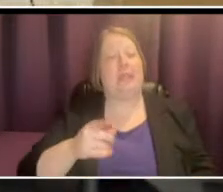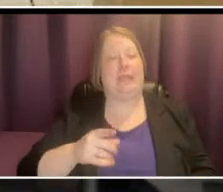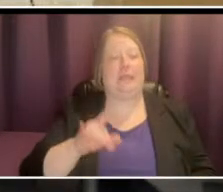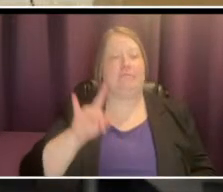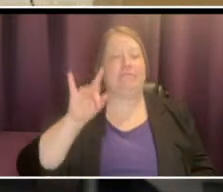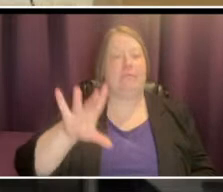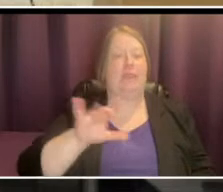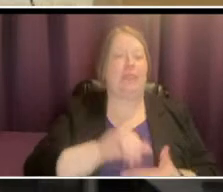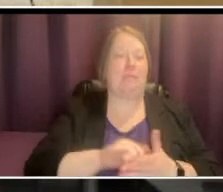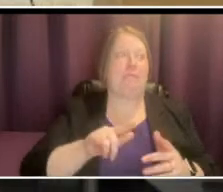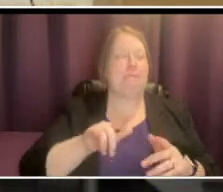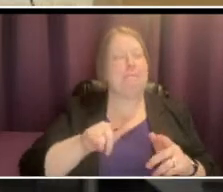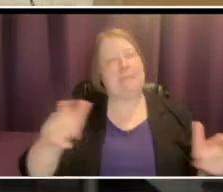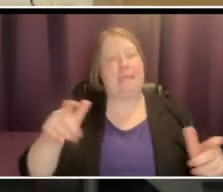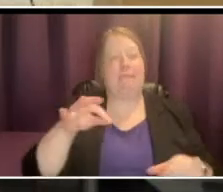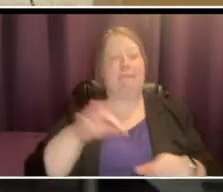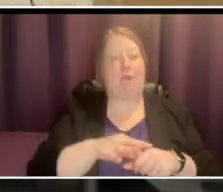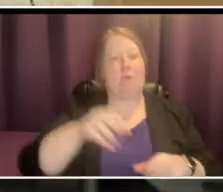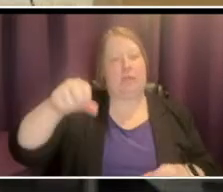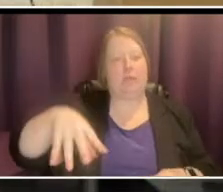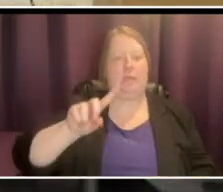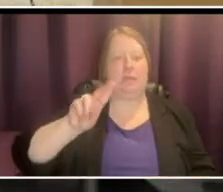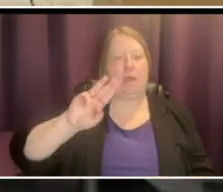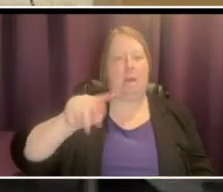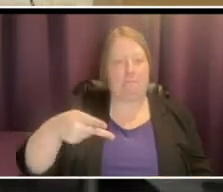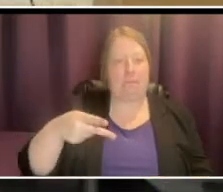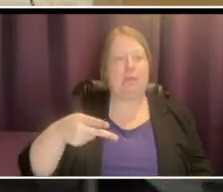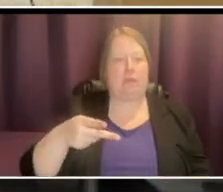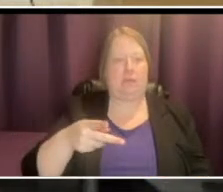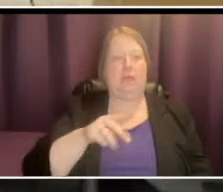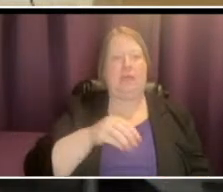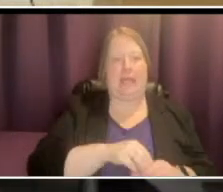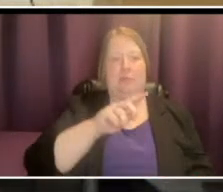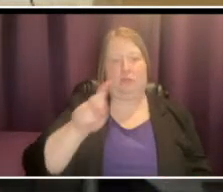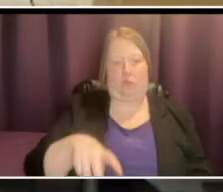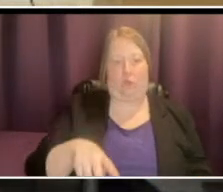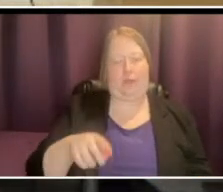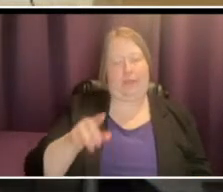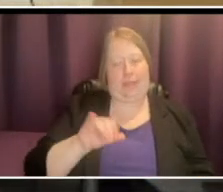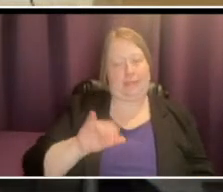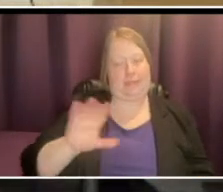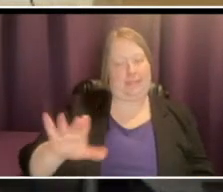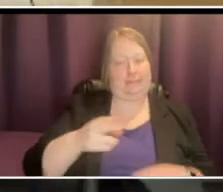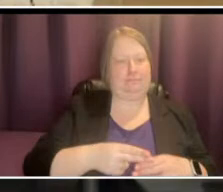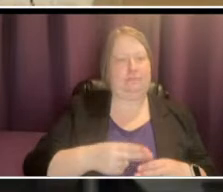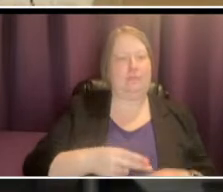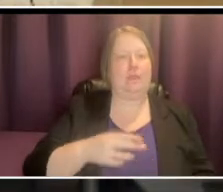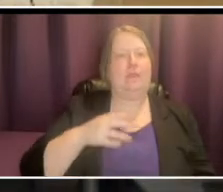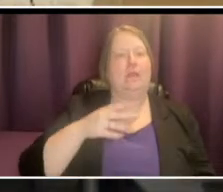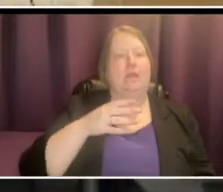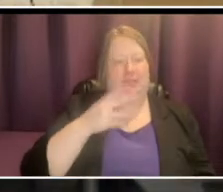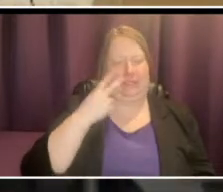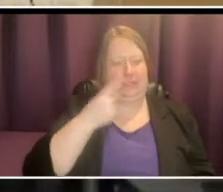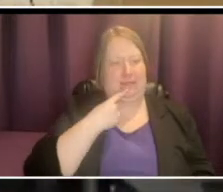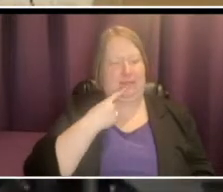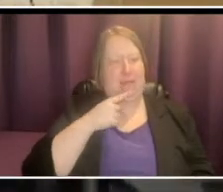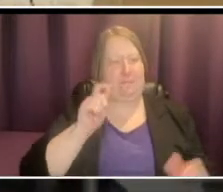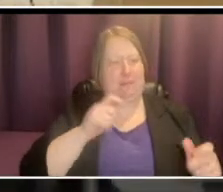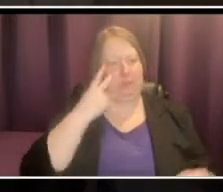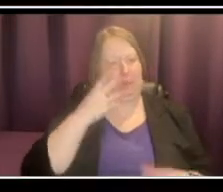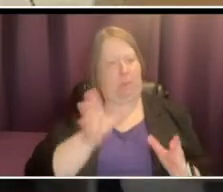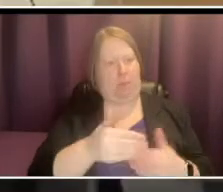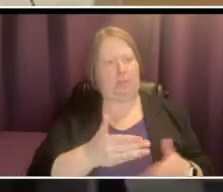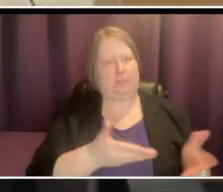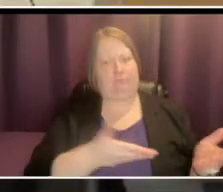he called it, in Detroit. And that, you know, he said people saw boxes coming into the counting station at all hours of